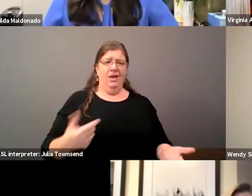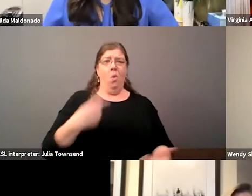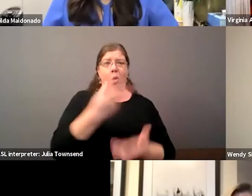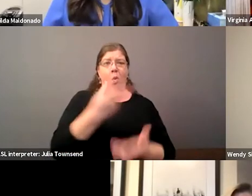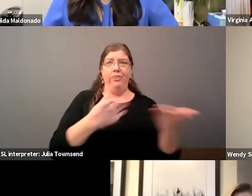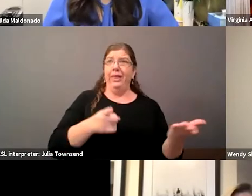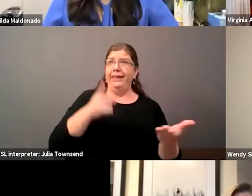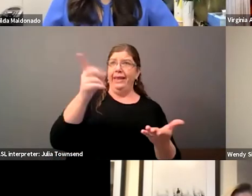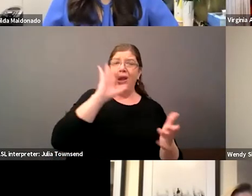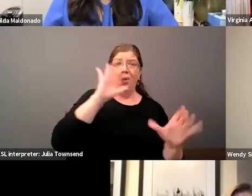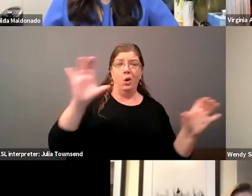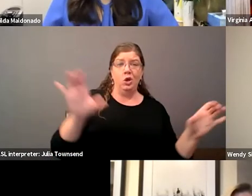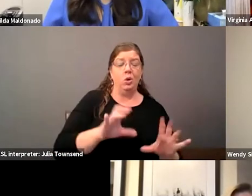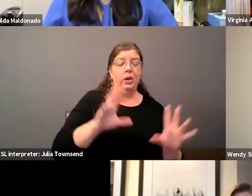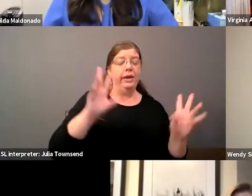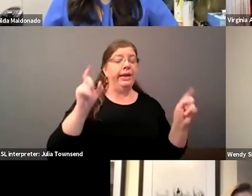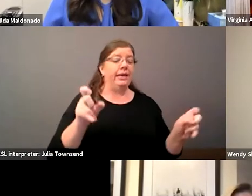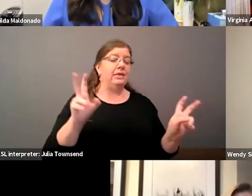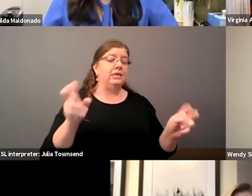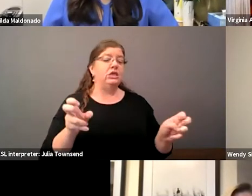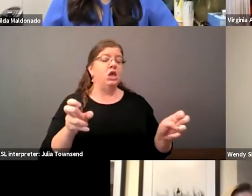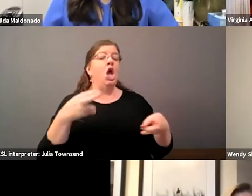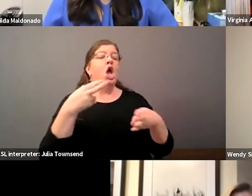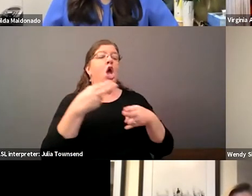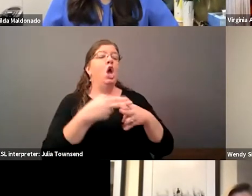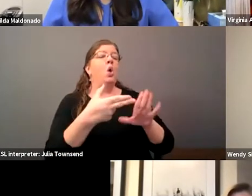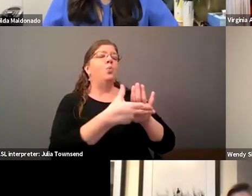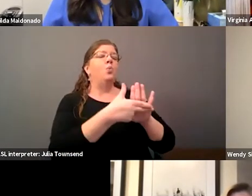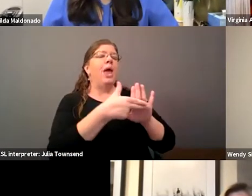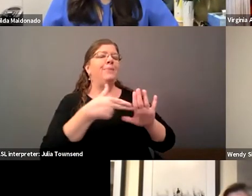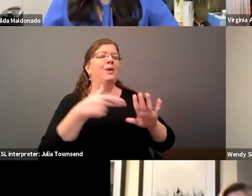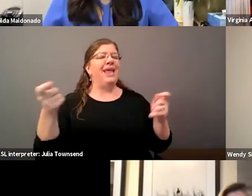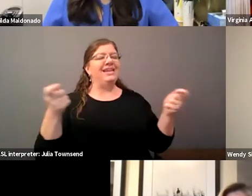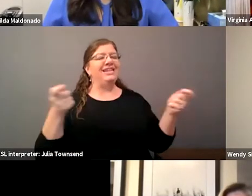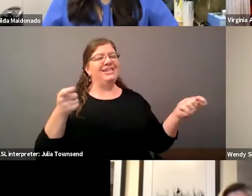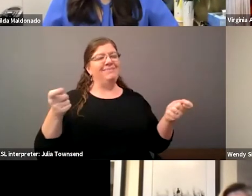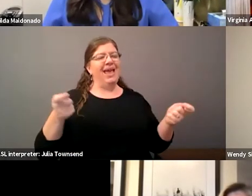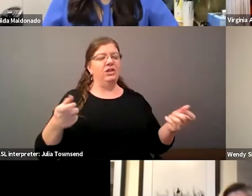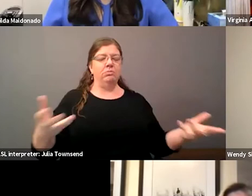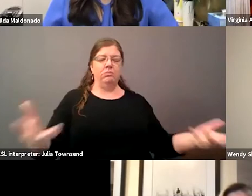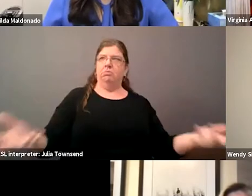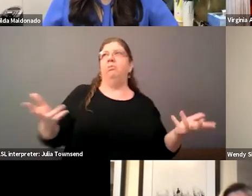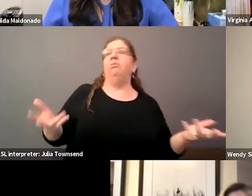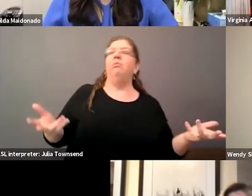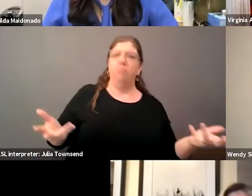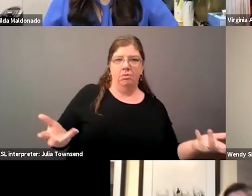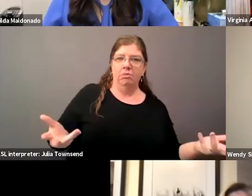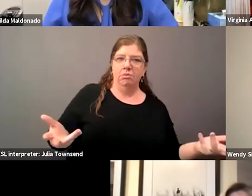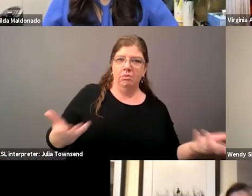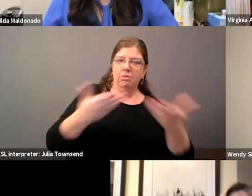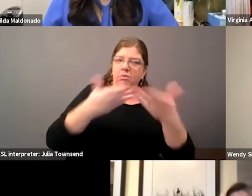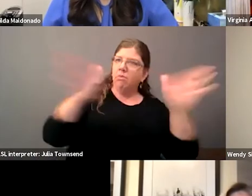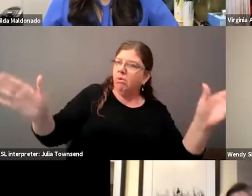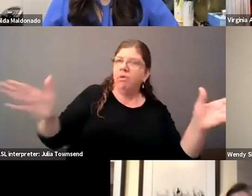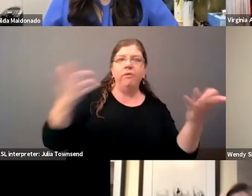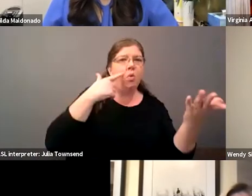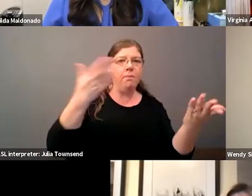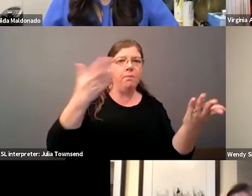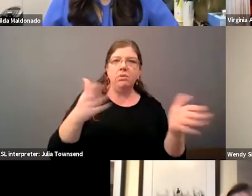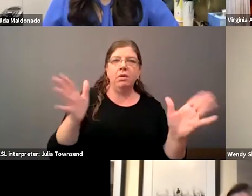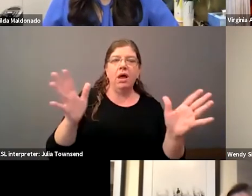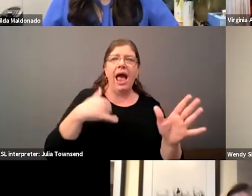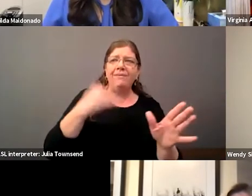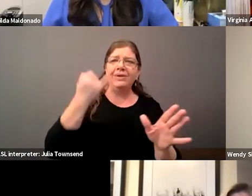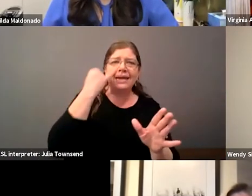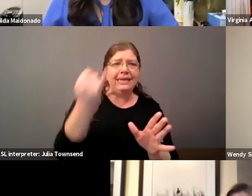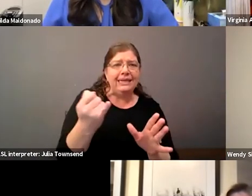with it is reputation management that's on the front page of the scope of work i have an idea why